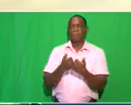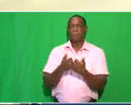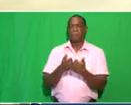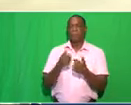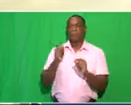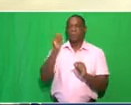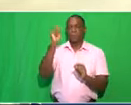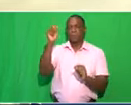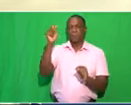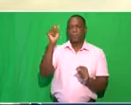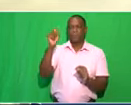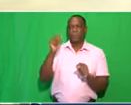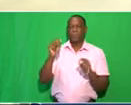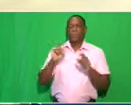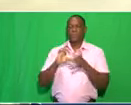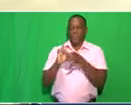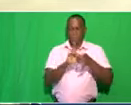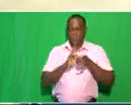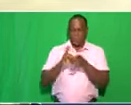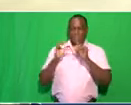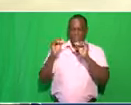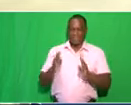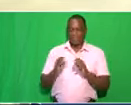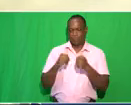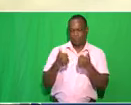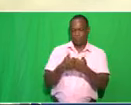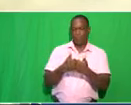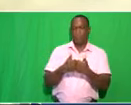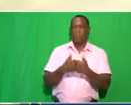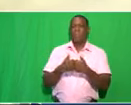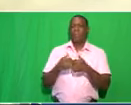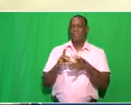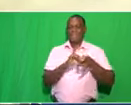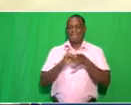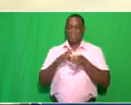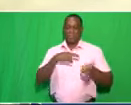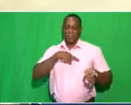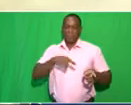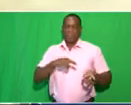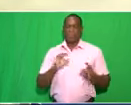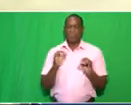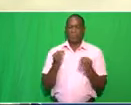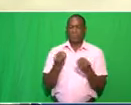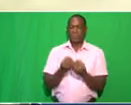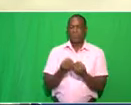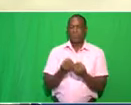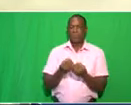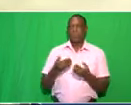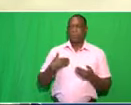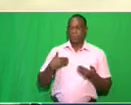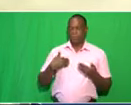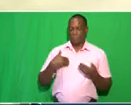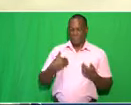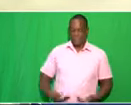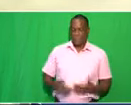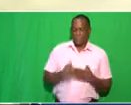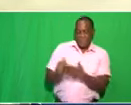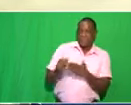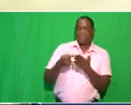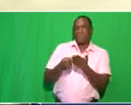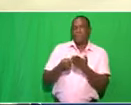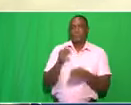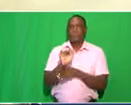Tobago Unified Teachers Association, and the Interreligious Organization. I am your host this evening, Lance